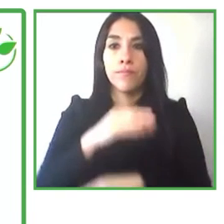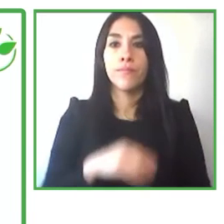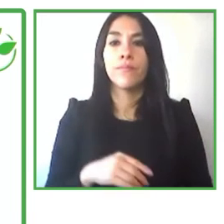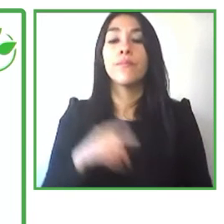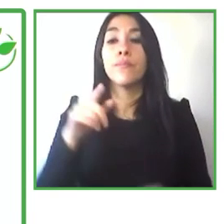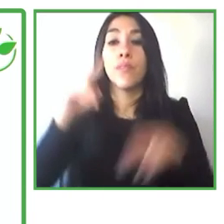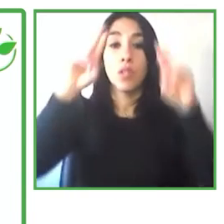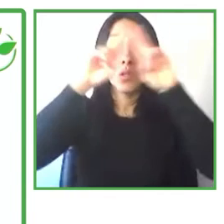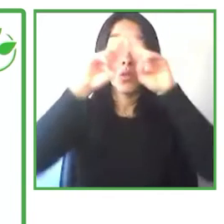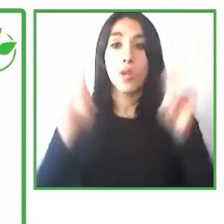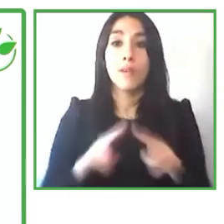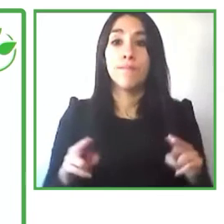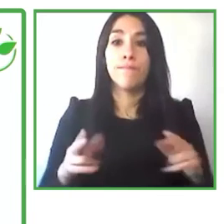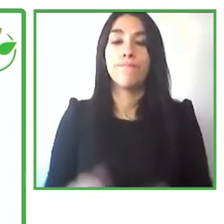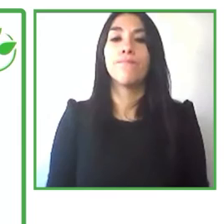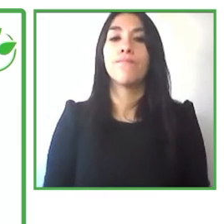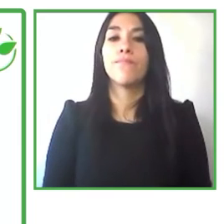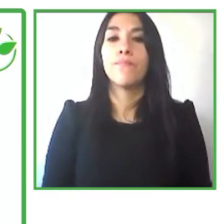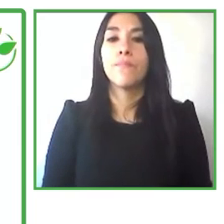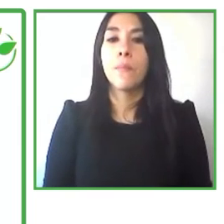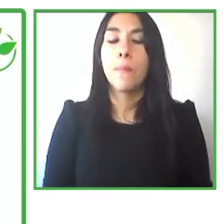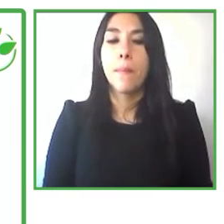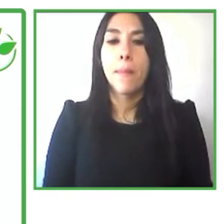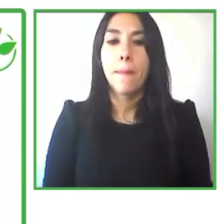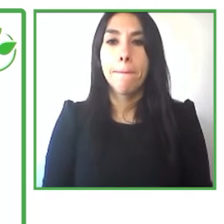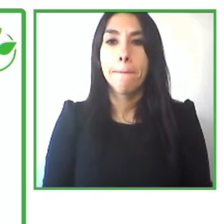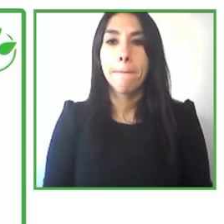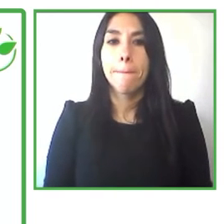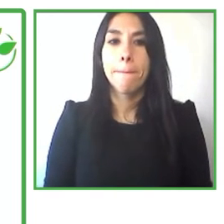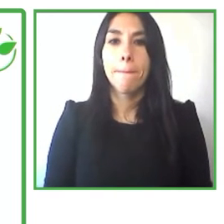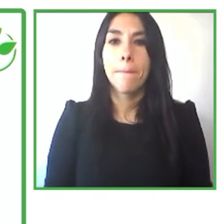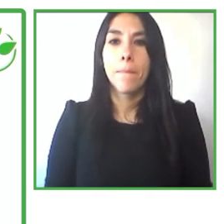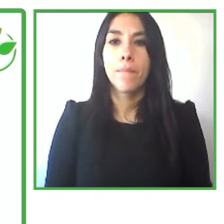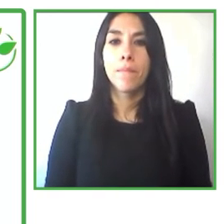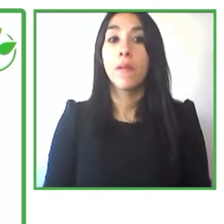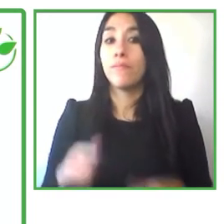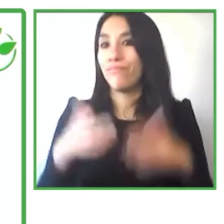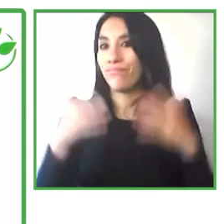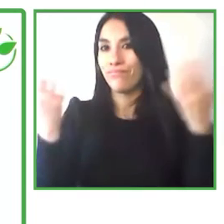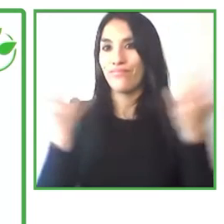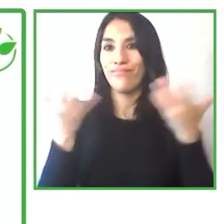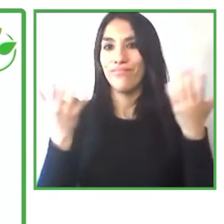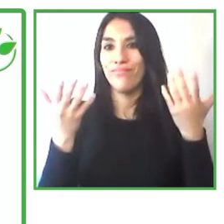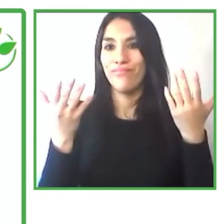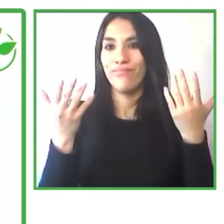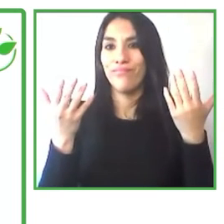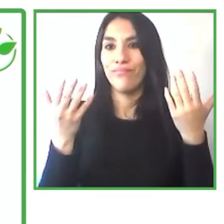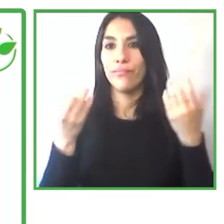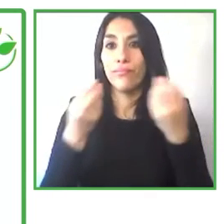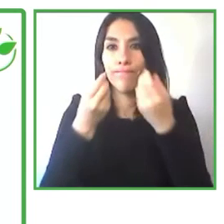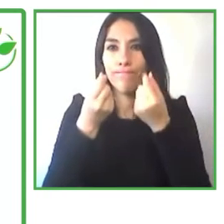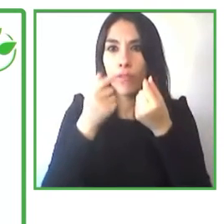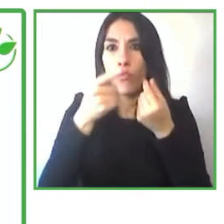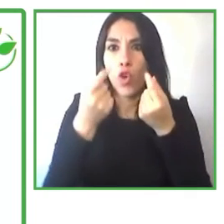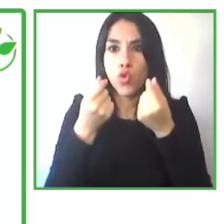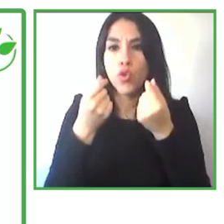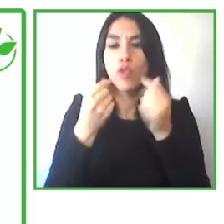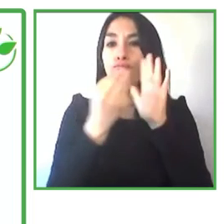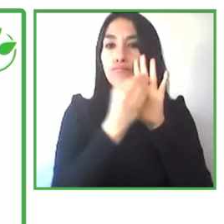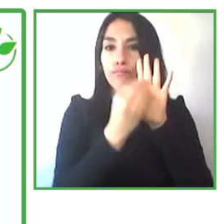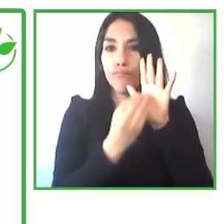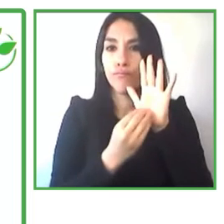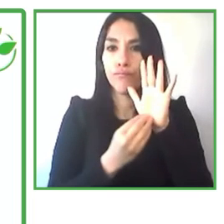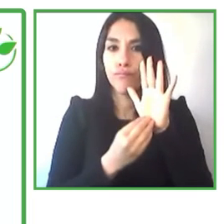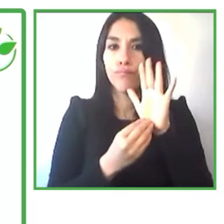in it, in the Global Business and Disability Network, for its members? So we usually say, look, there are 4